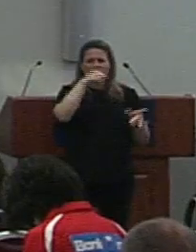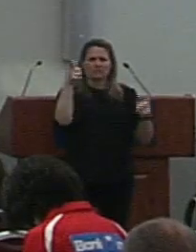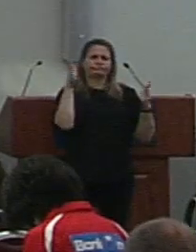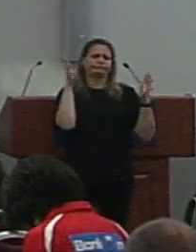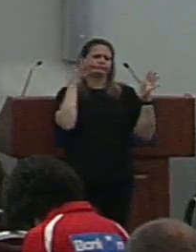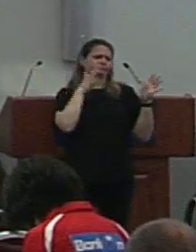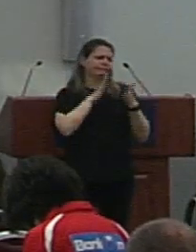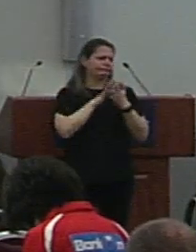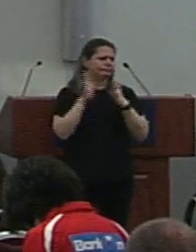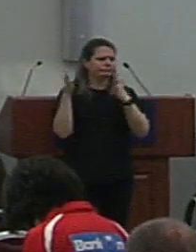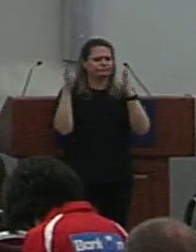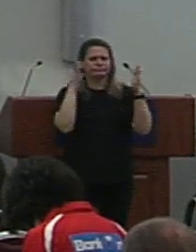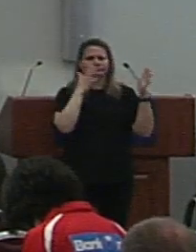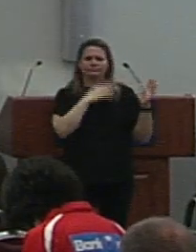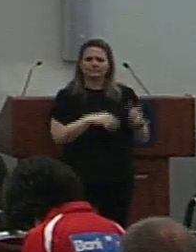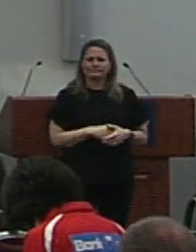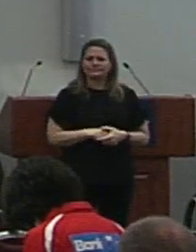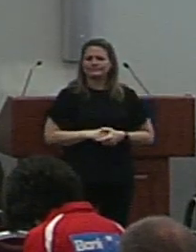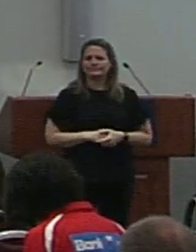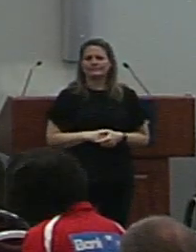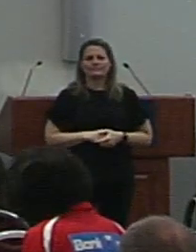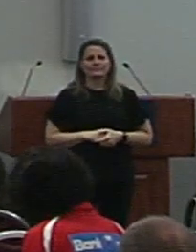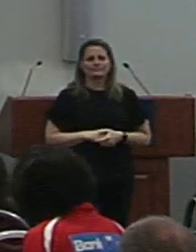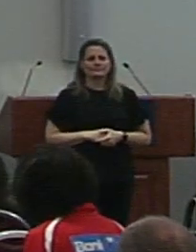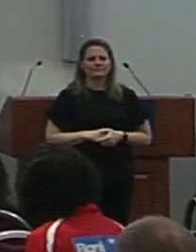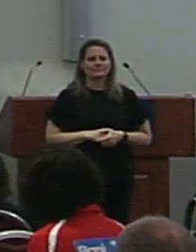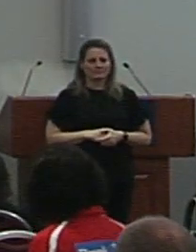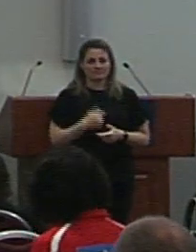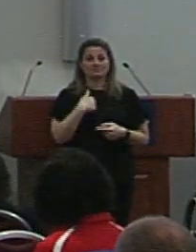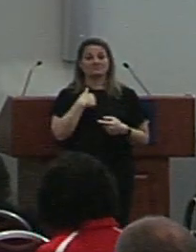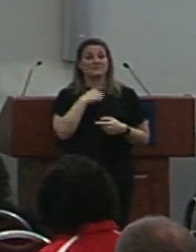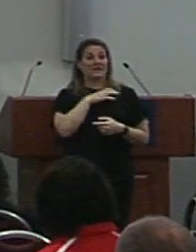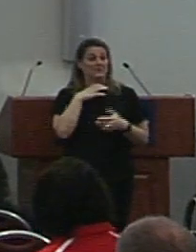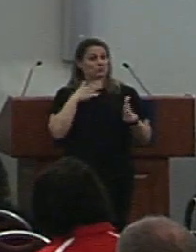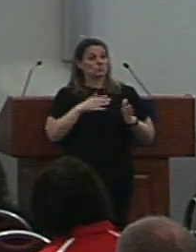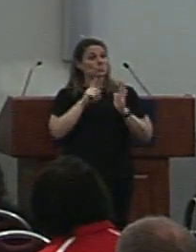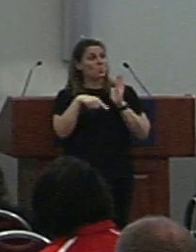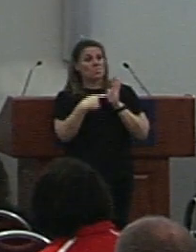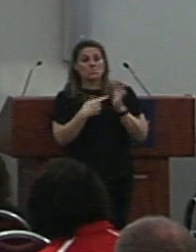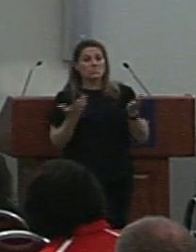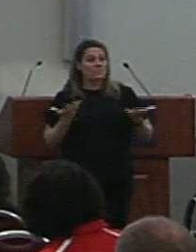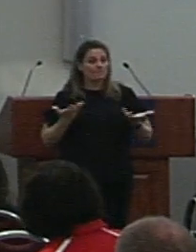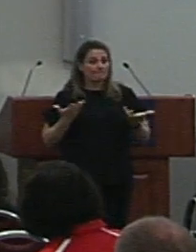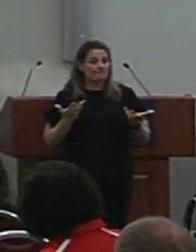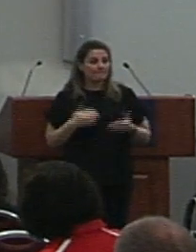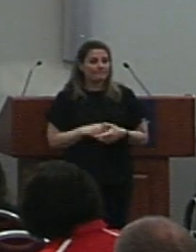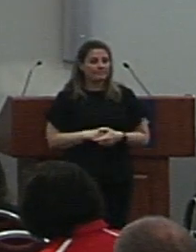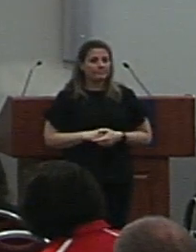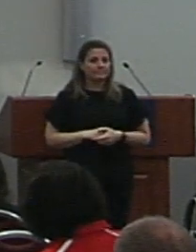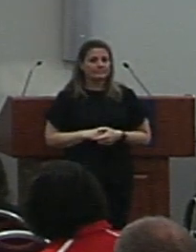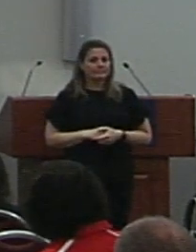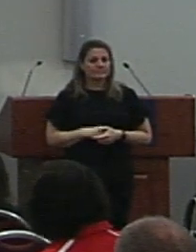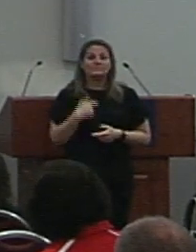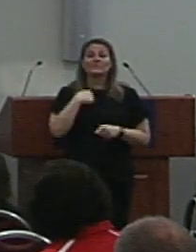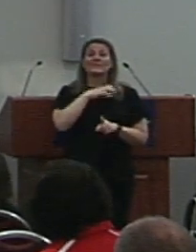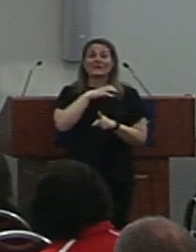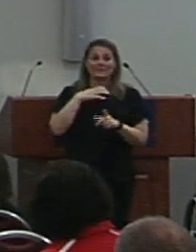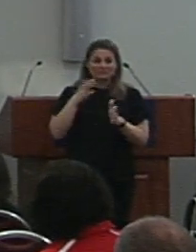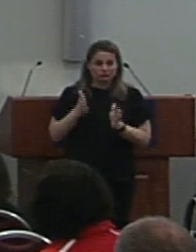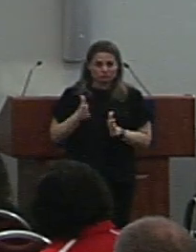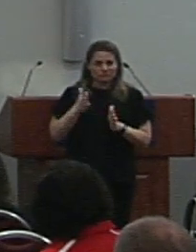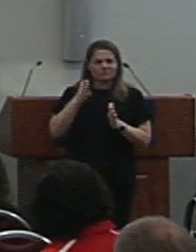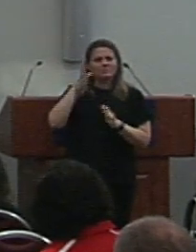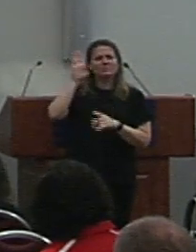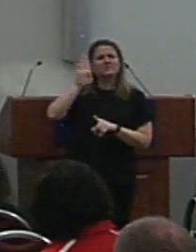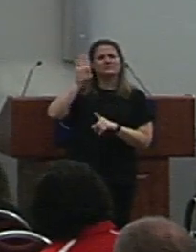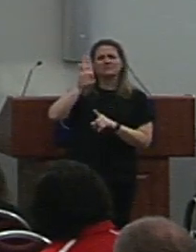And really briefly, my role in the city is the Disability Commissioner as well as the ADA Title II Coordinator. So we work on